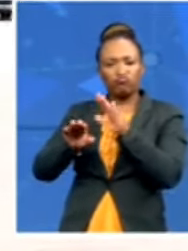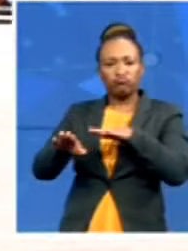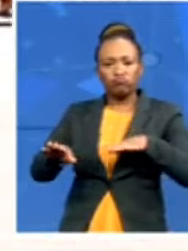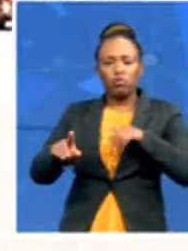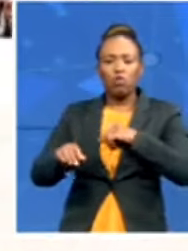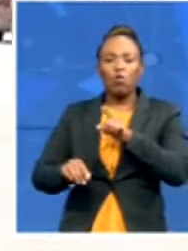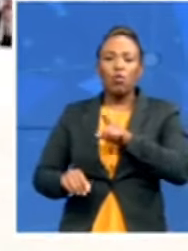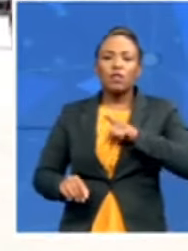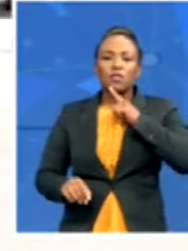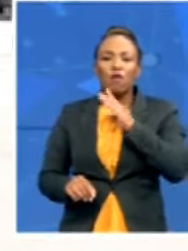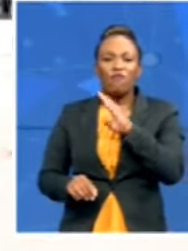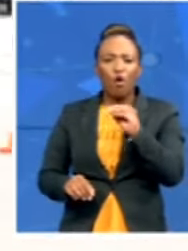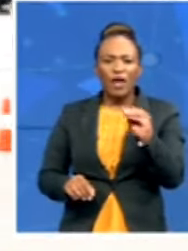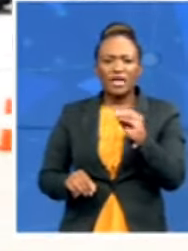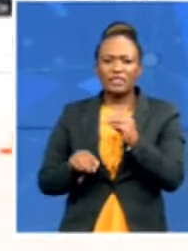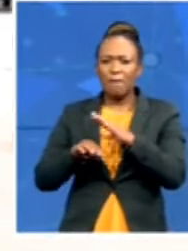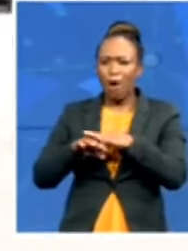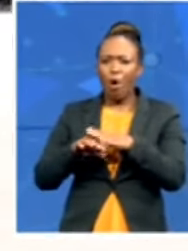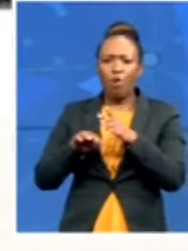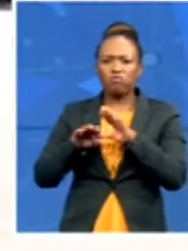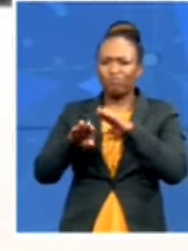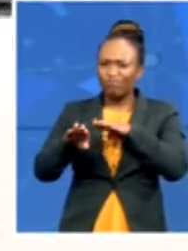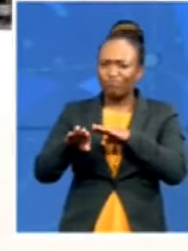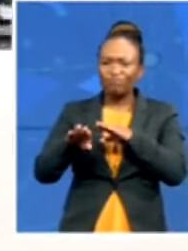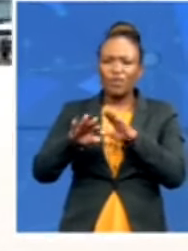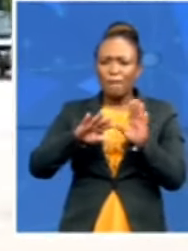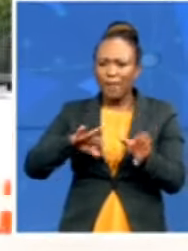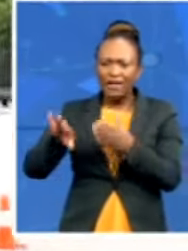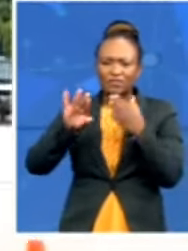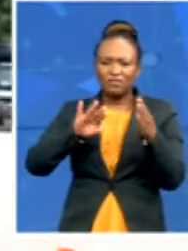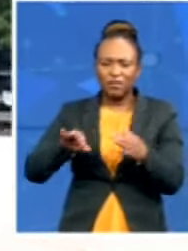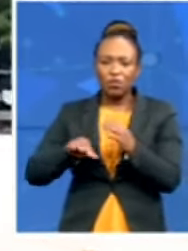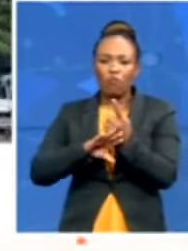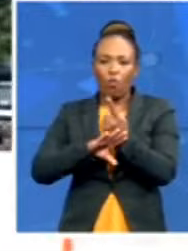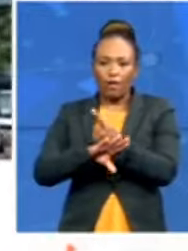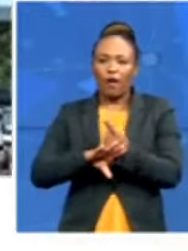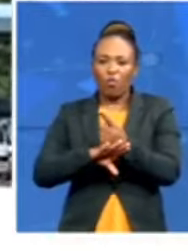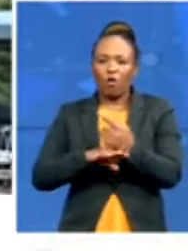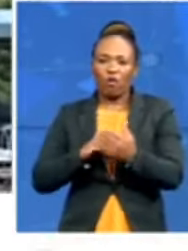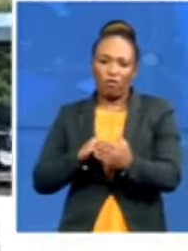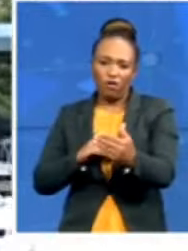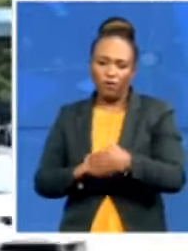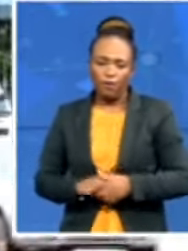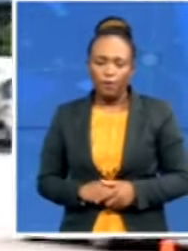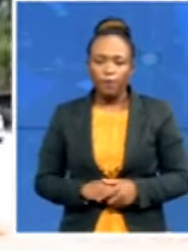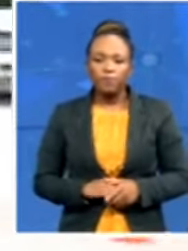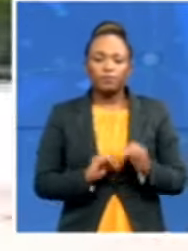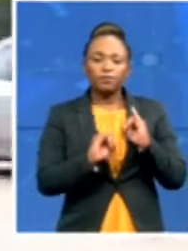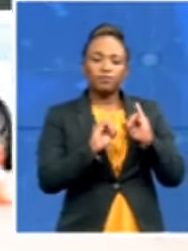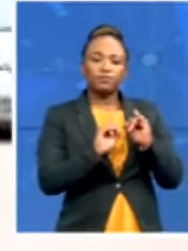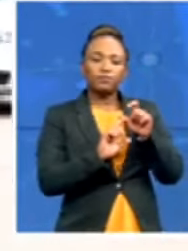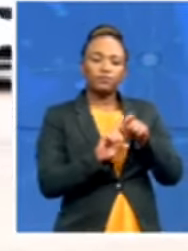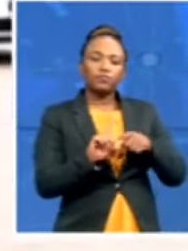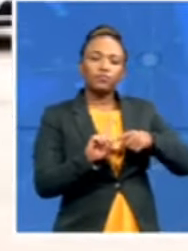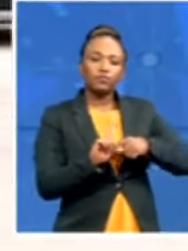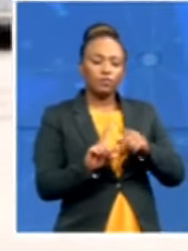here in an hour. I'm going to speak to Chukwanele Ngalan, who's the spokesperson for the